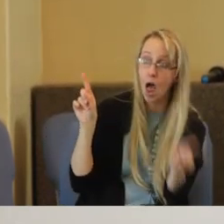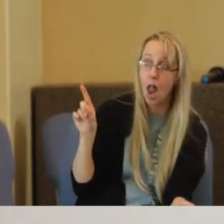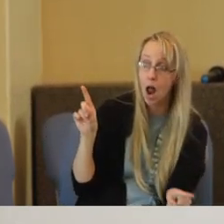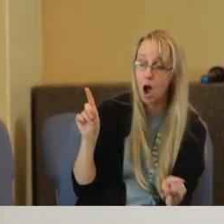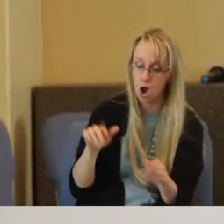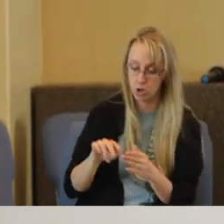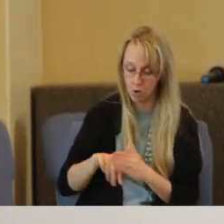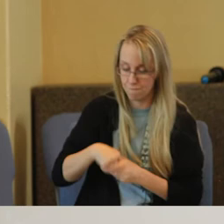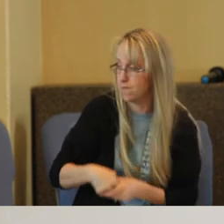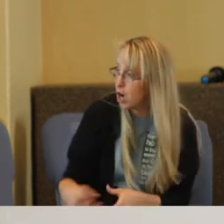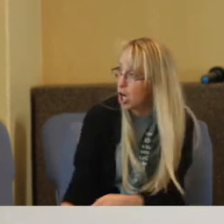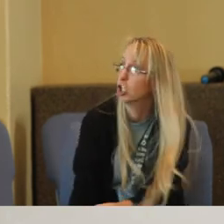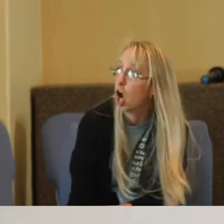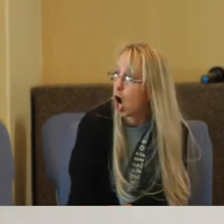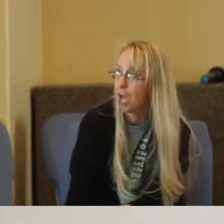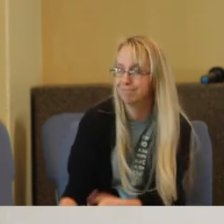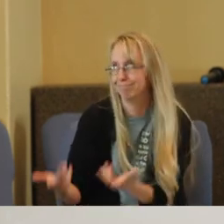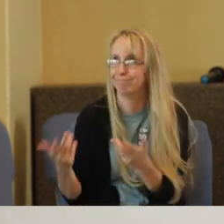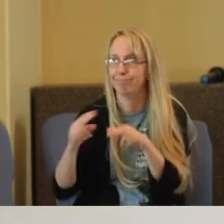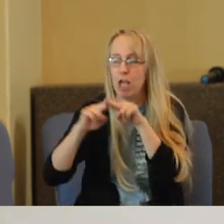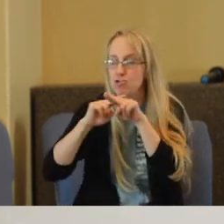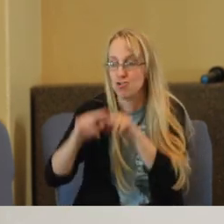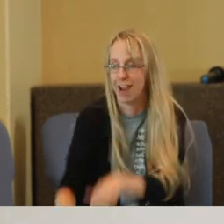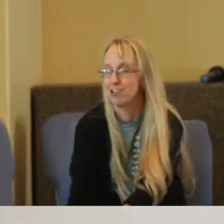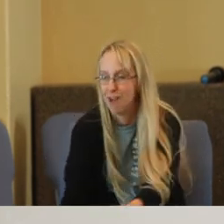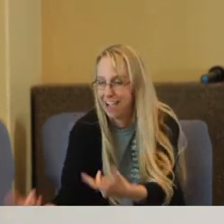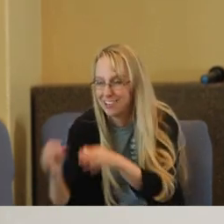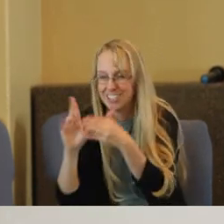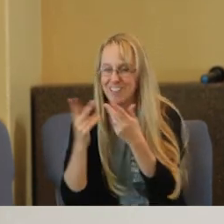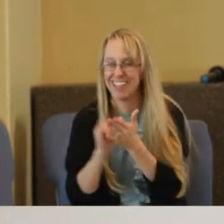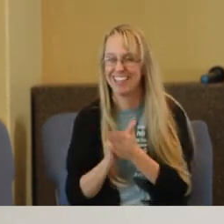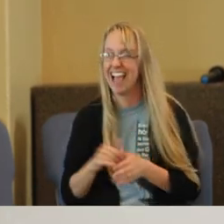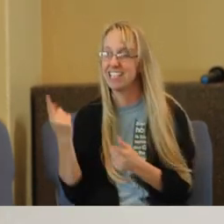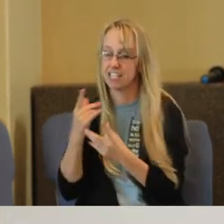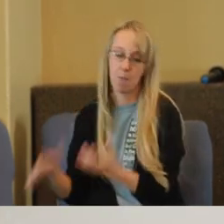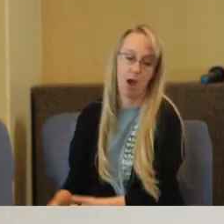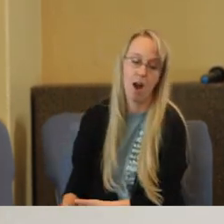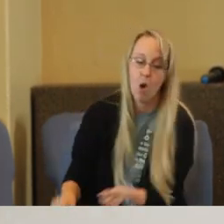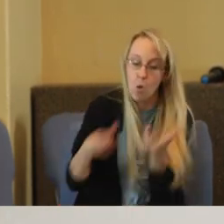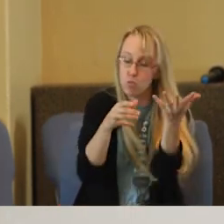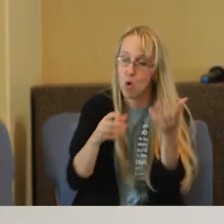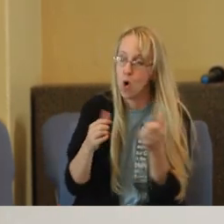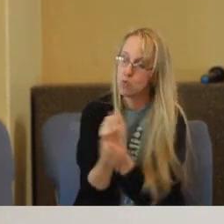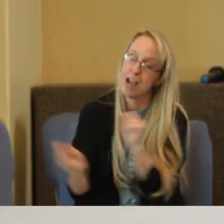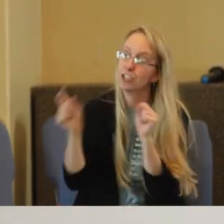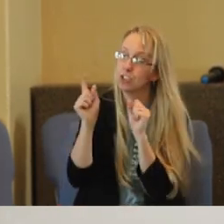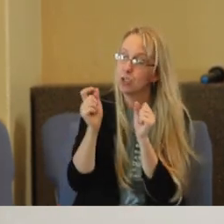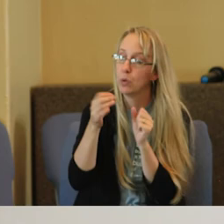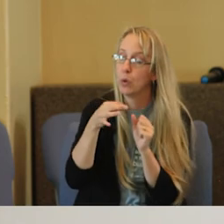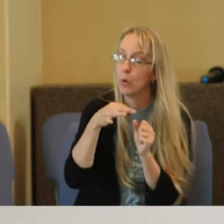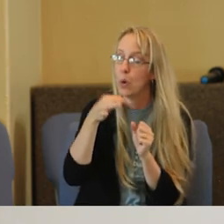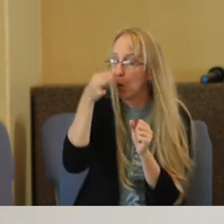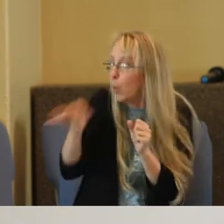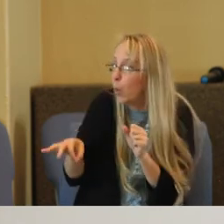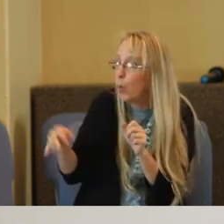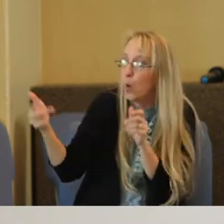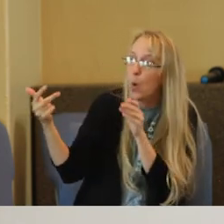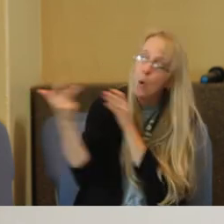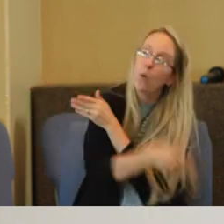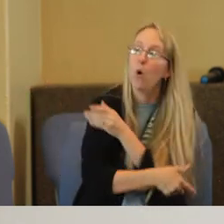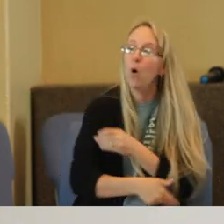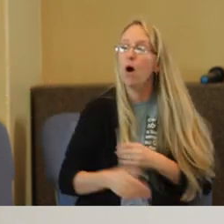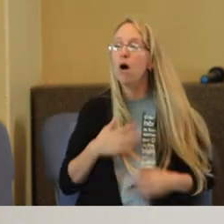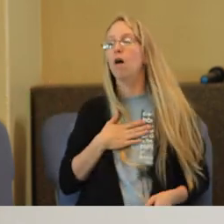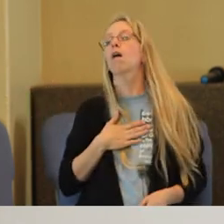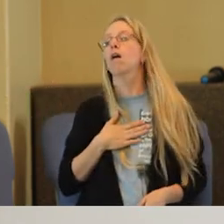caught in the train tracks, right? And somebody comes over and rescues you just in the nick of time before the train runs over. What are you going to do